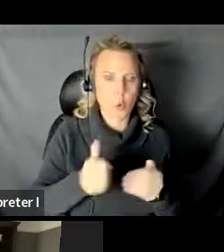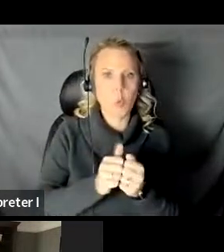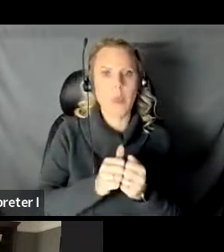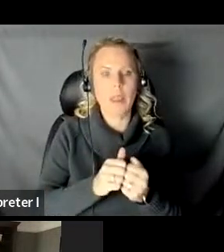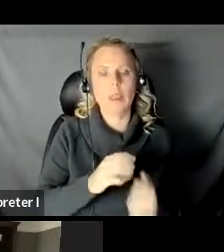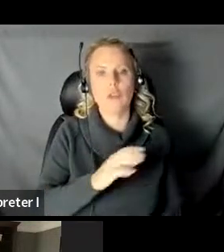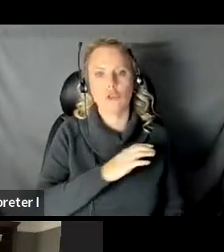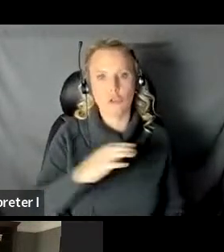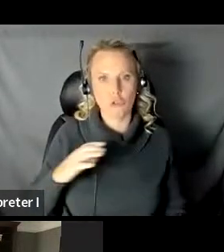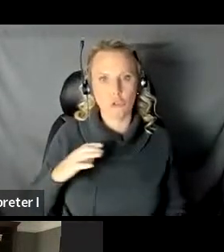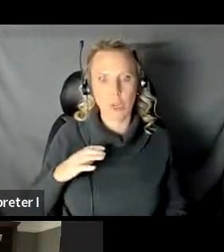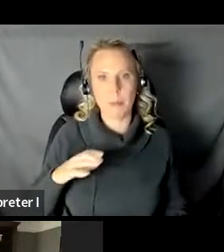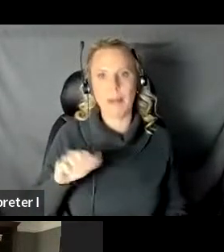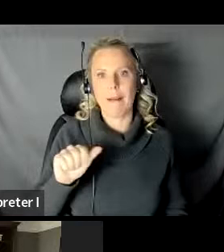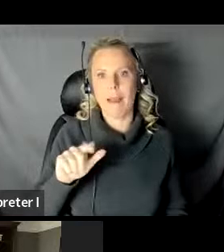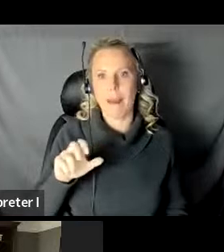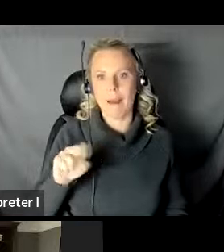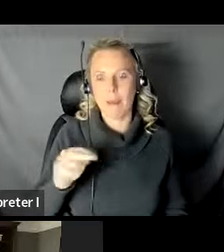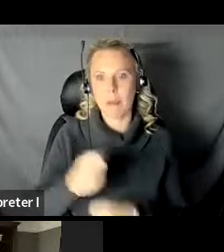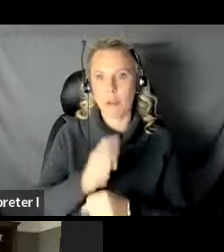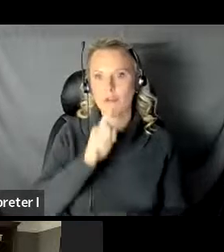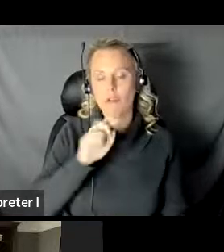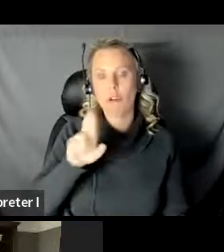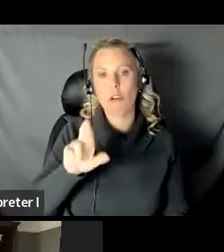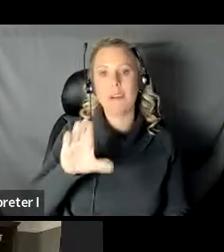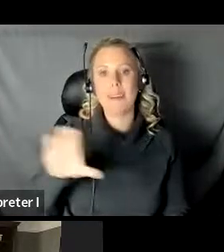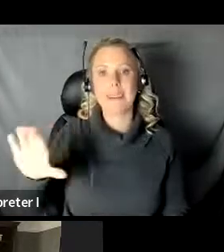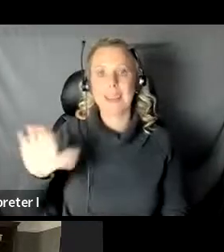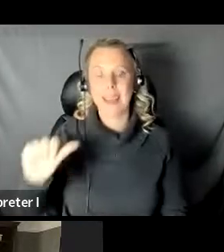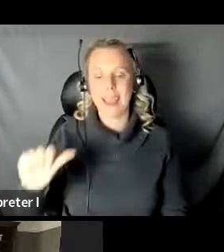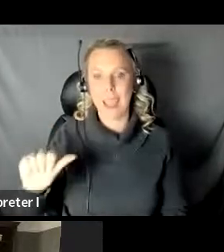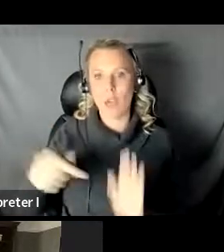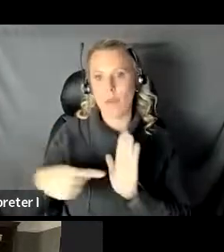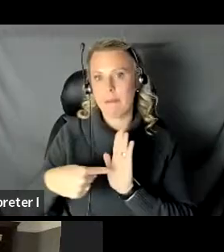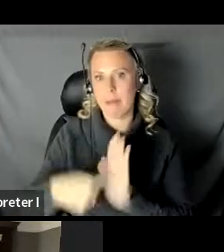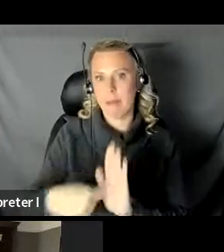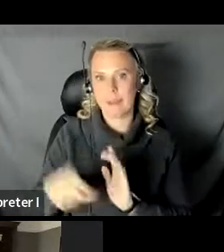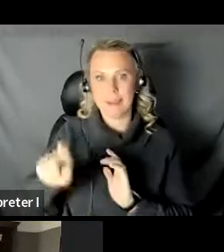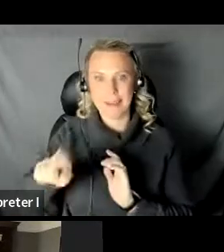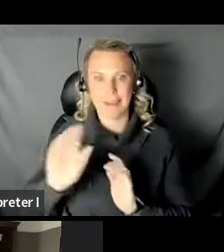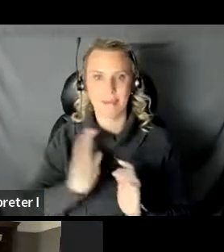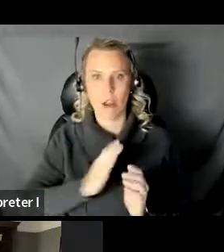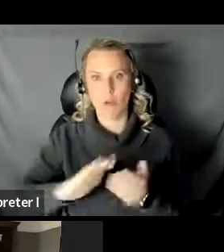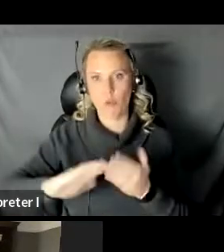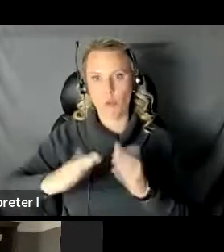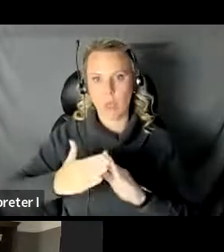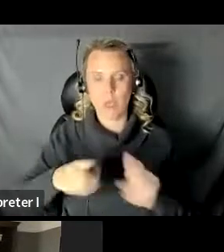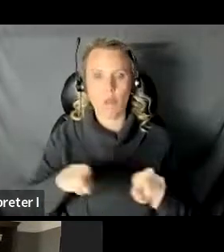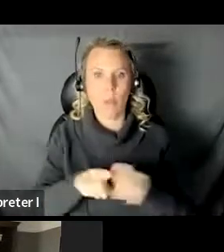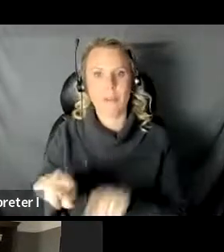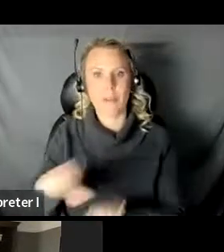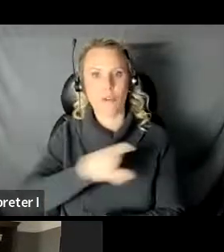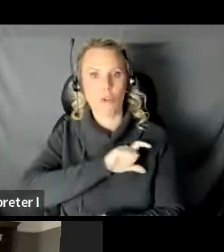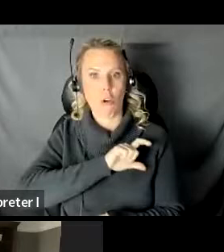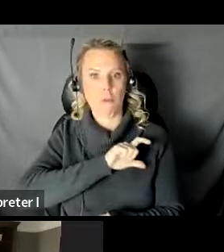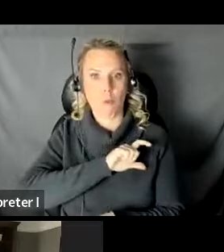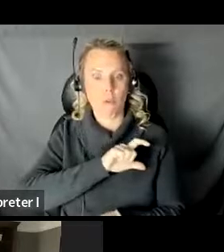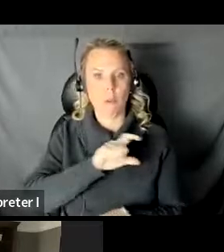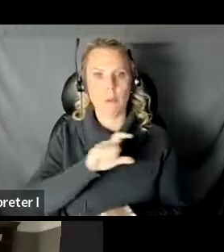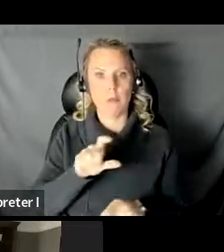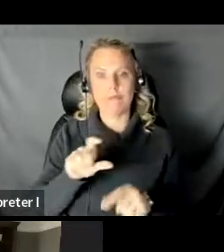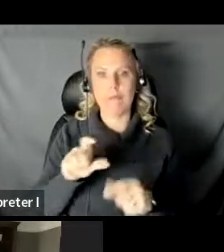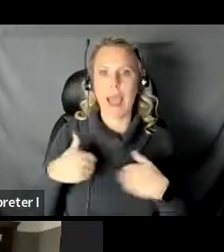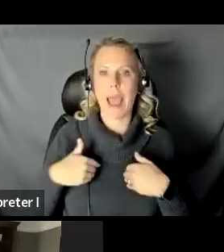Chairman Allen to ensure that the RCCA reflects the needs of our communities and that our law enforcement officials have